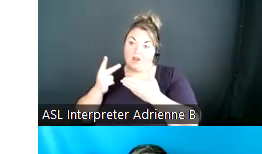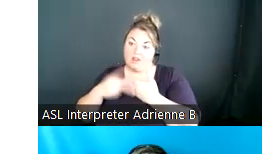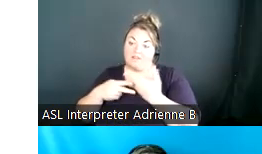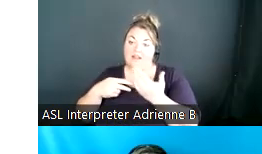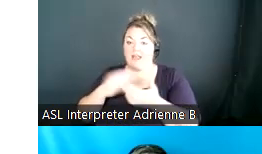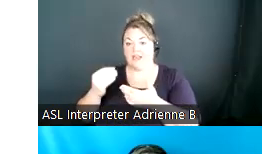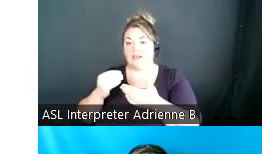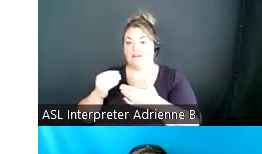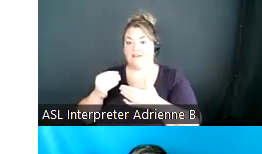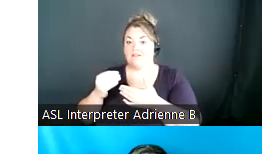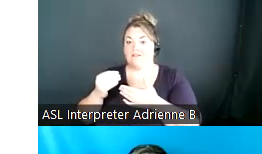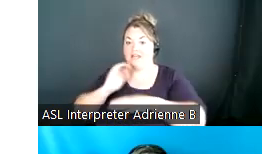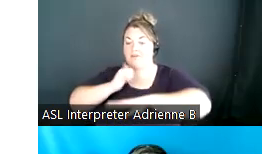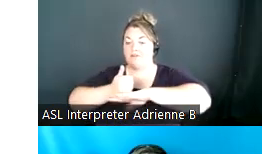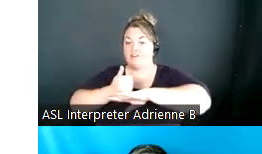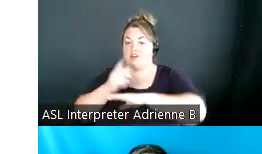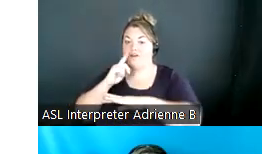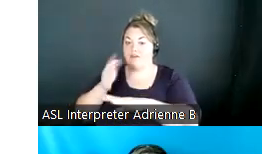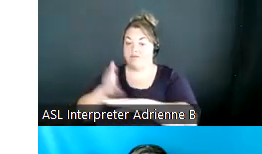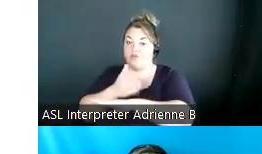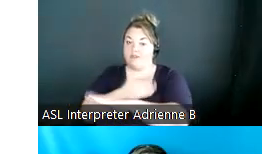of improvement strategies.